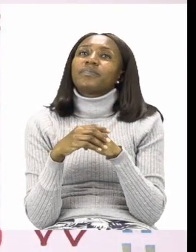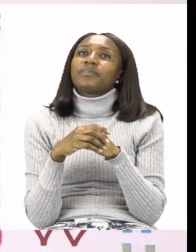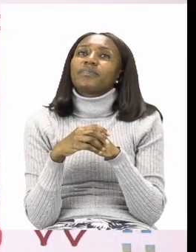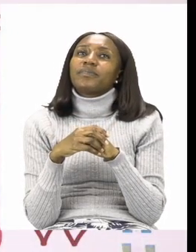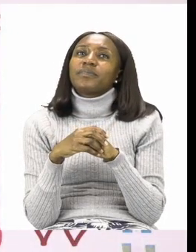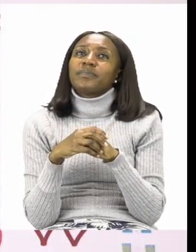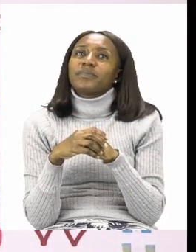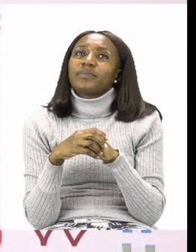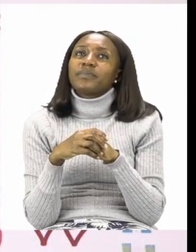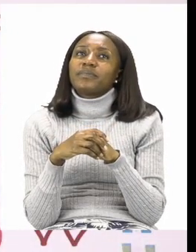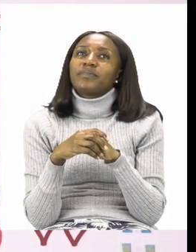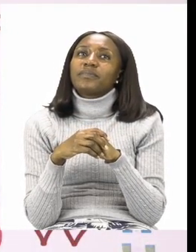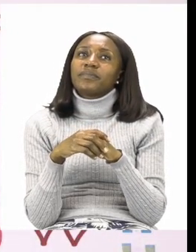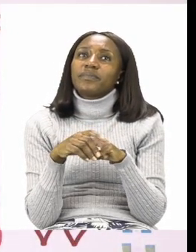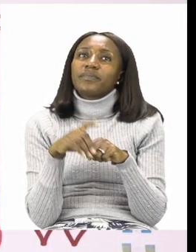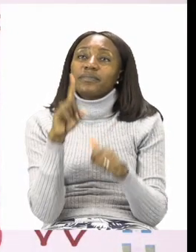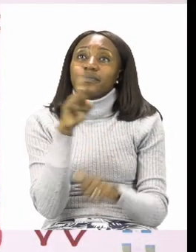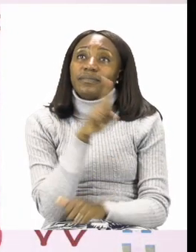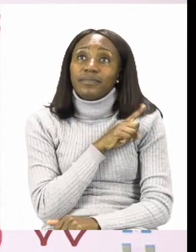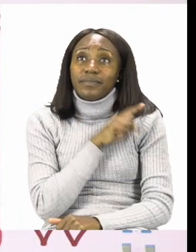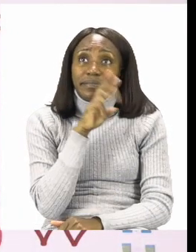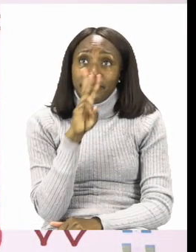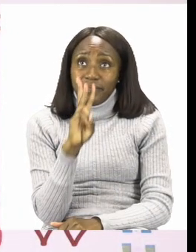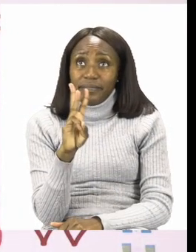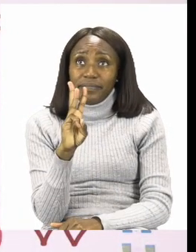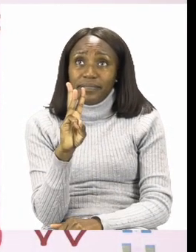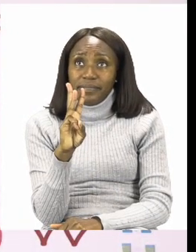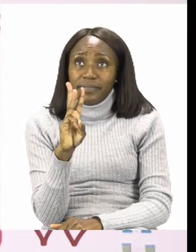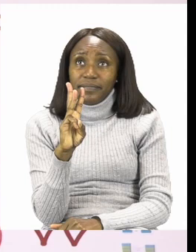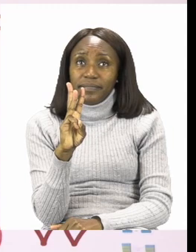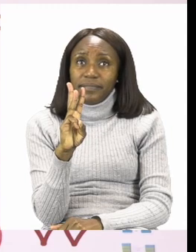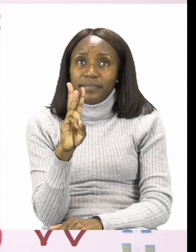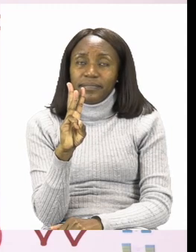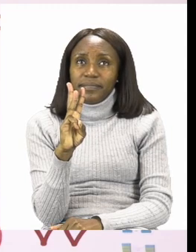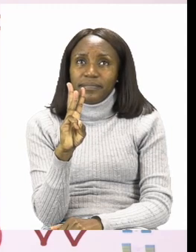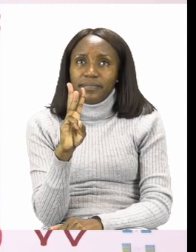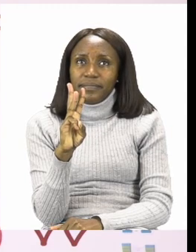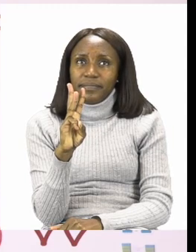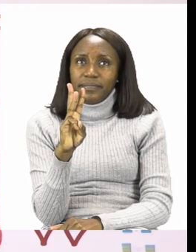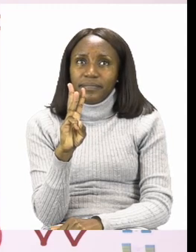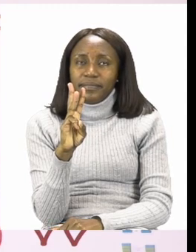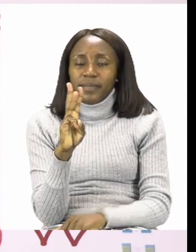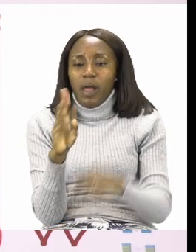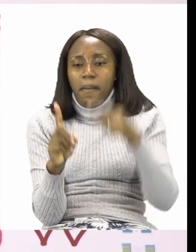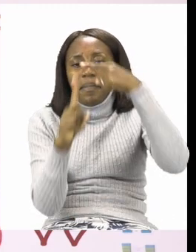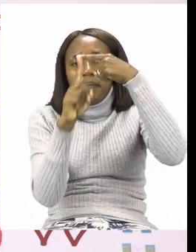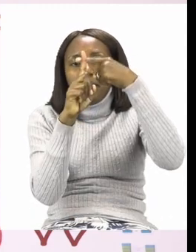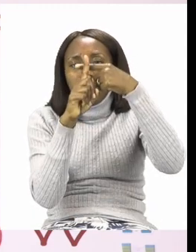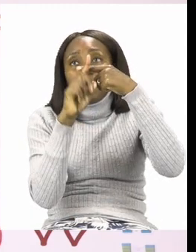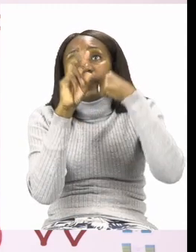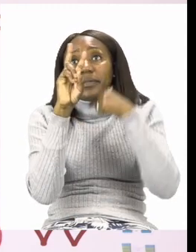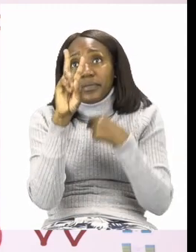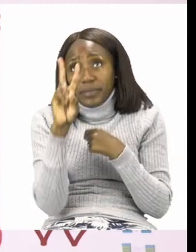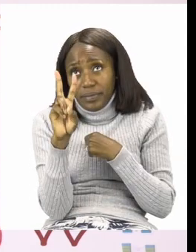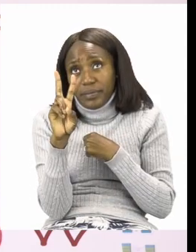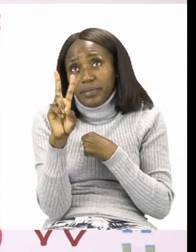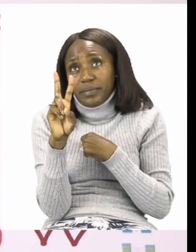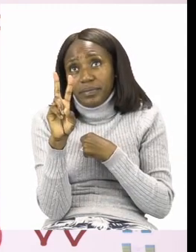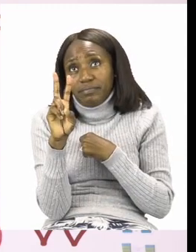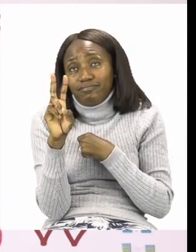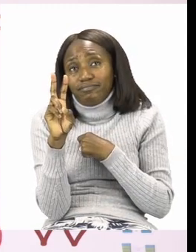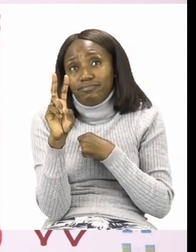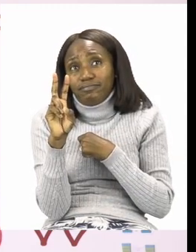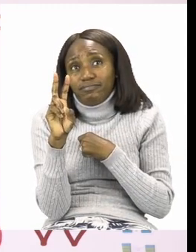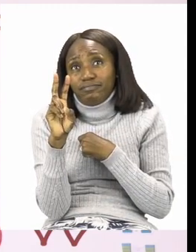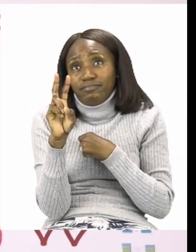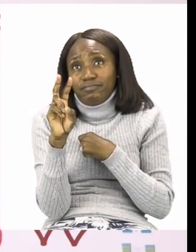I have chosen the number 13. So since we have to add 2,